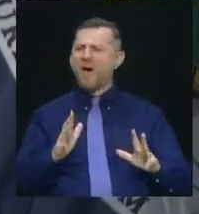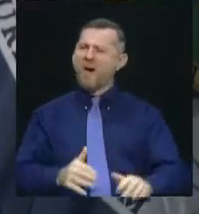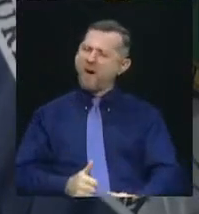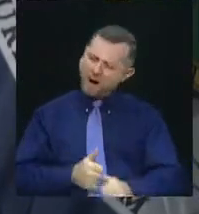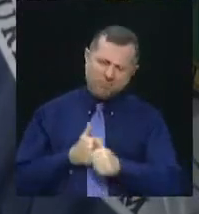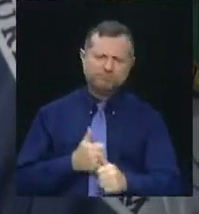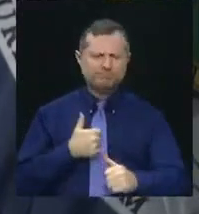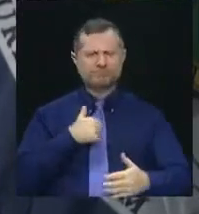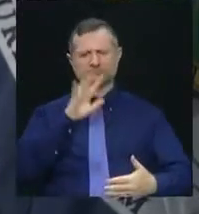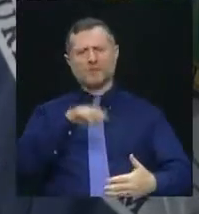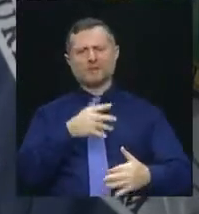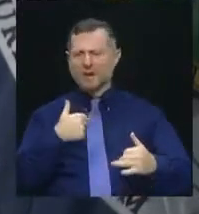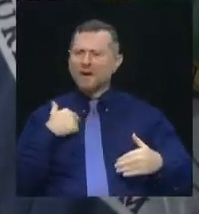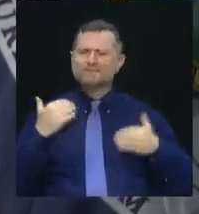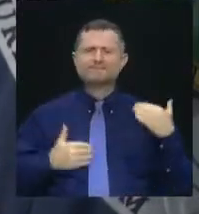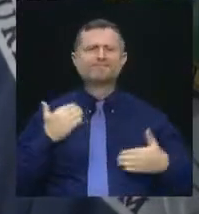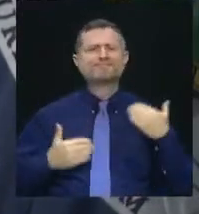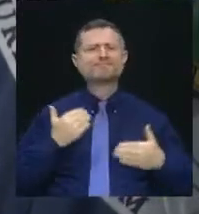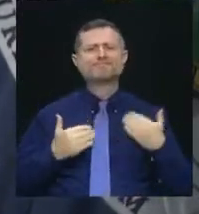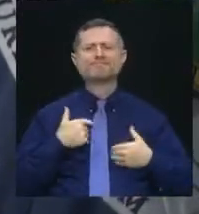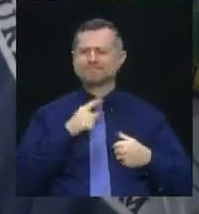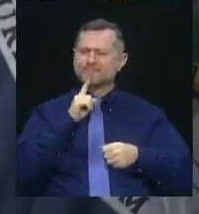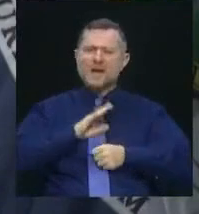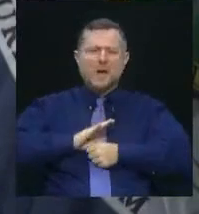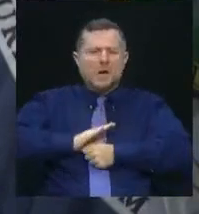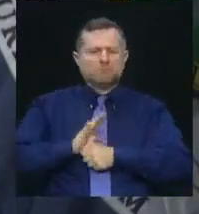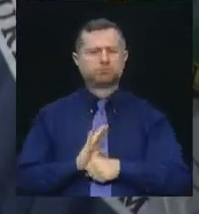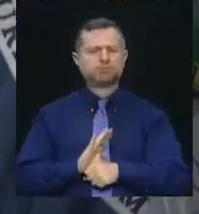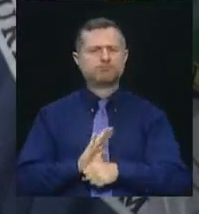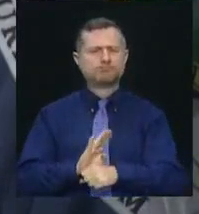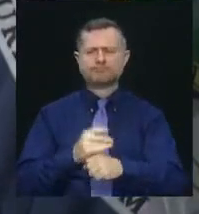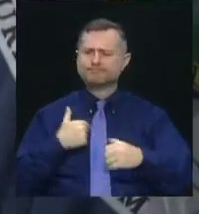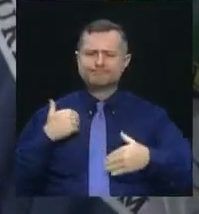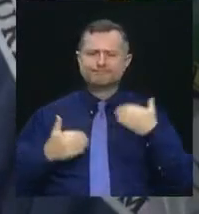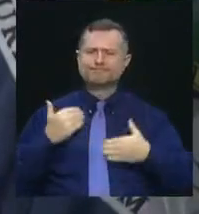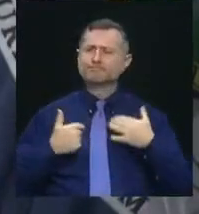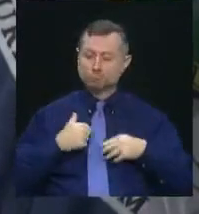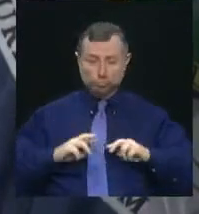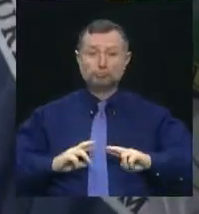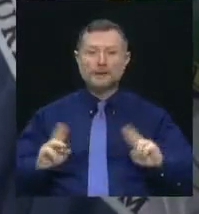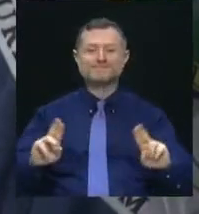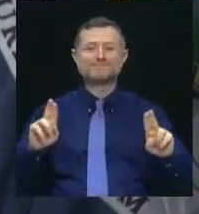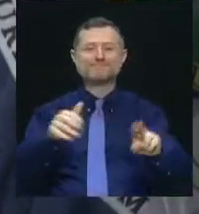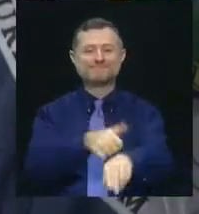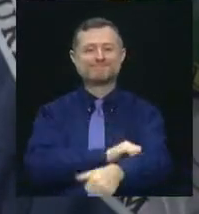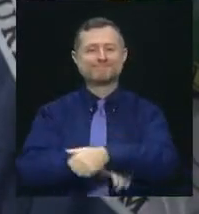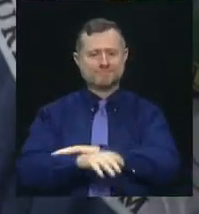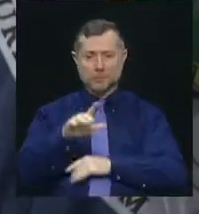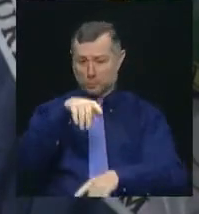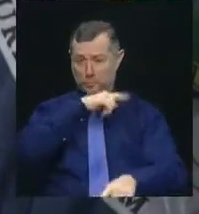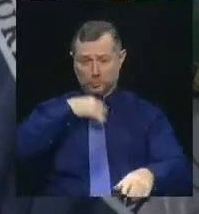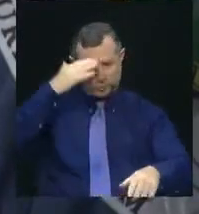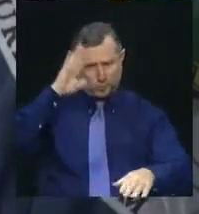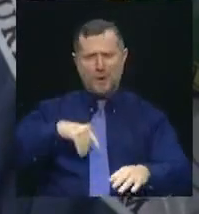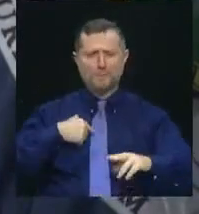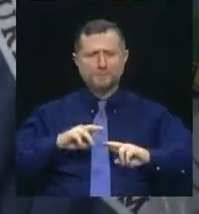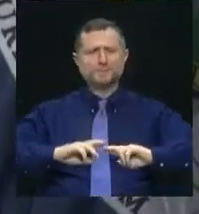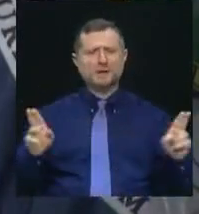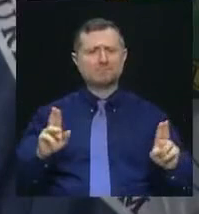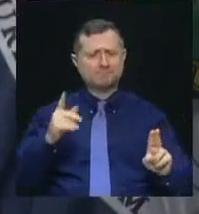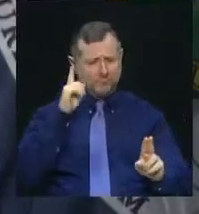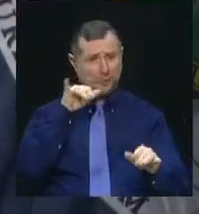My schedule has been robust, and I'm ready. I want people to know that I'm ready for this. And it's not something